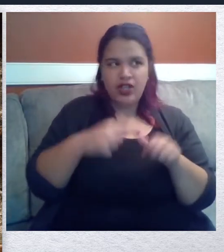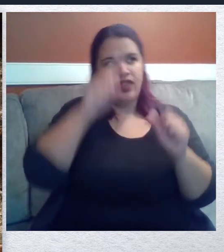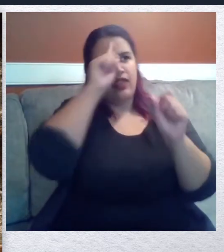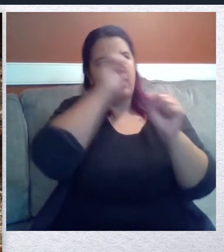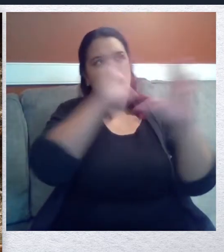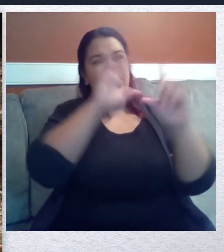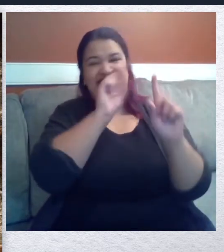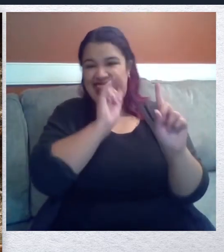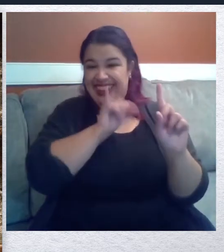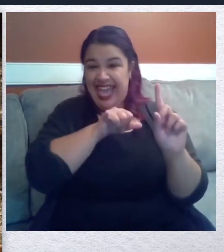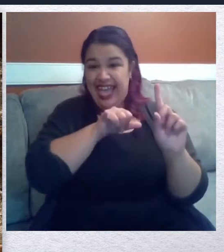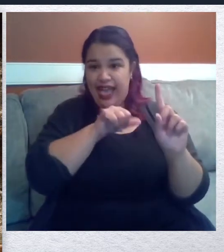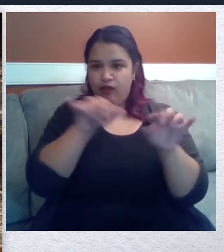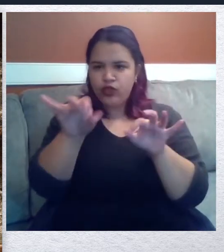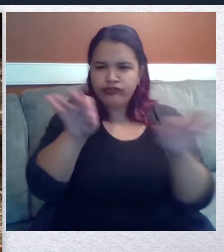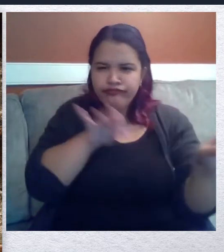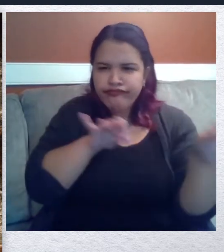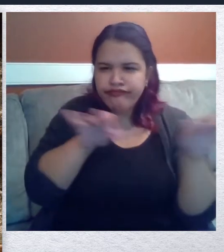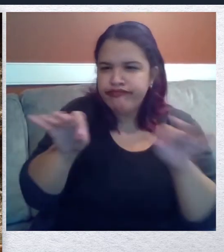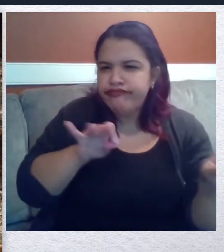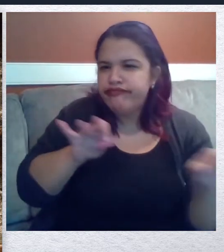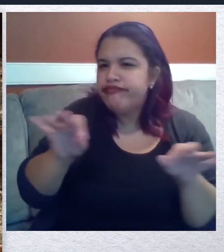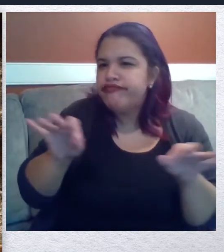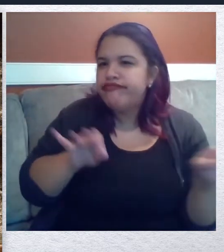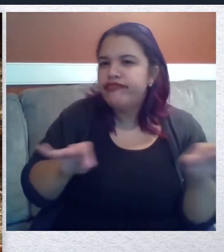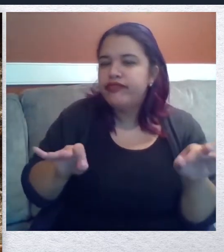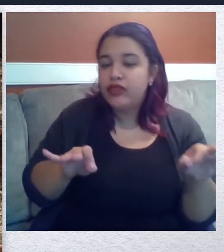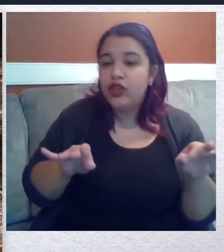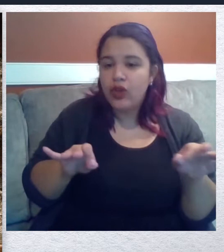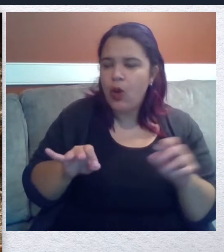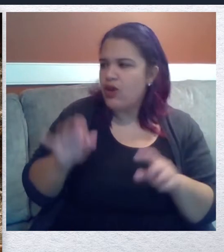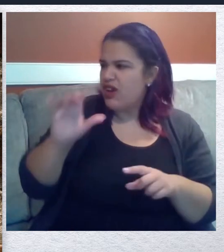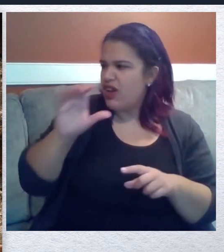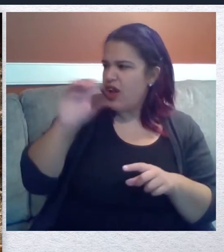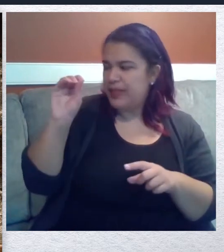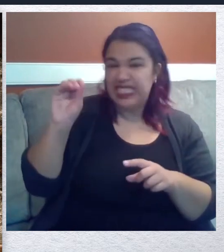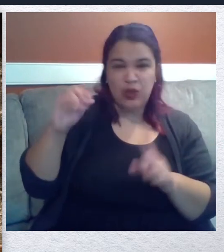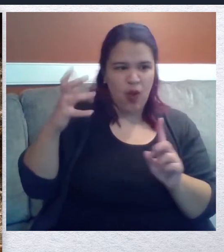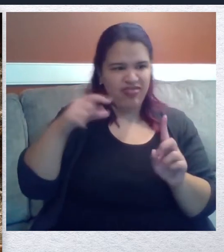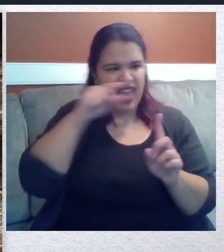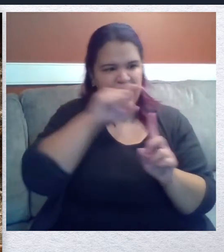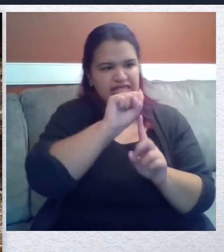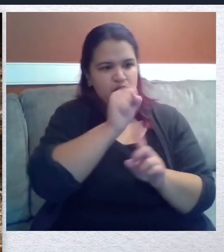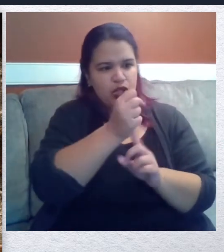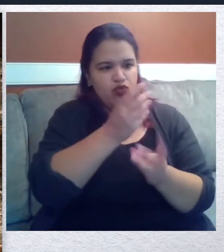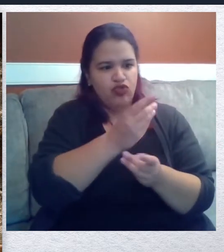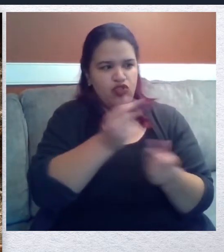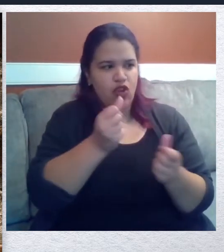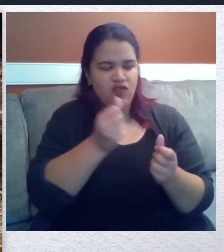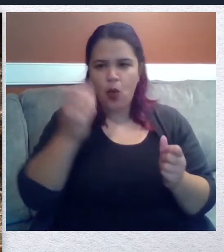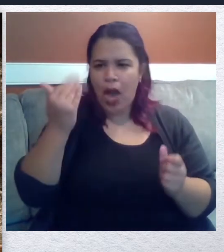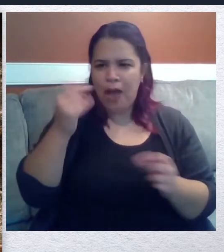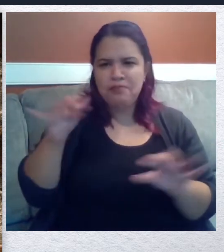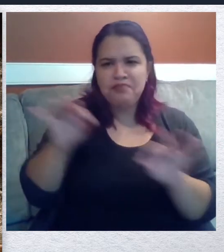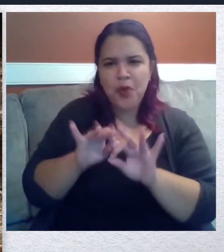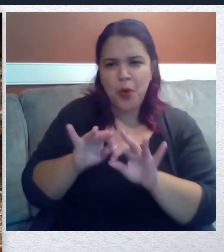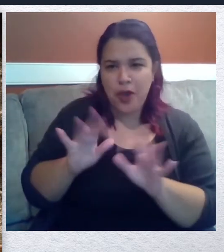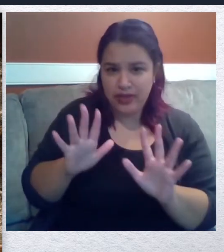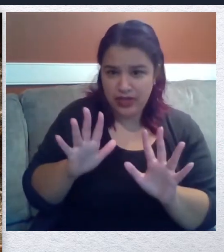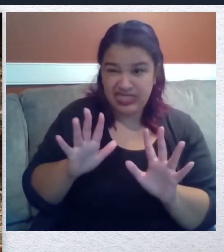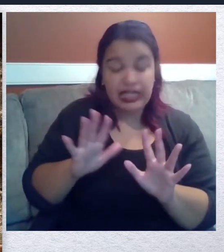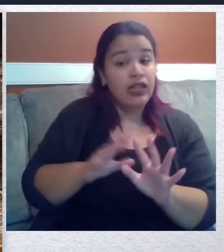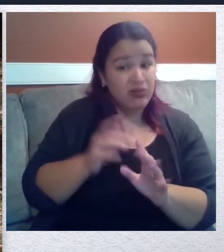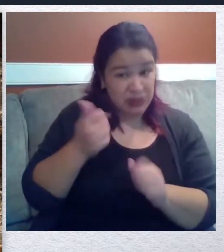was important to the organization that it be resolved. Be precise as possible. This should be a